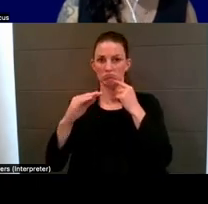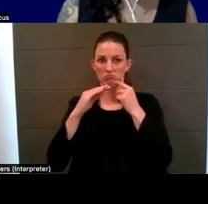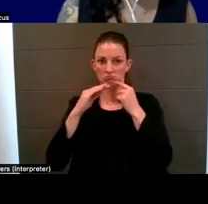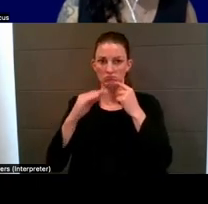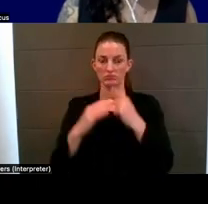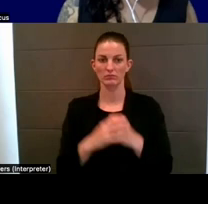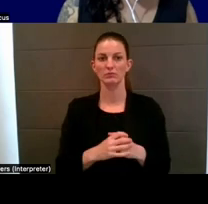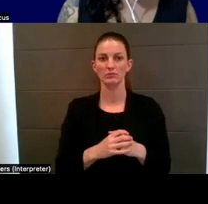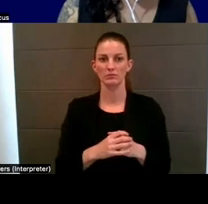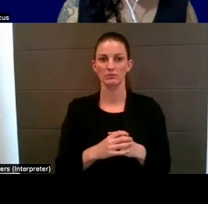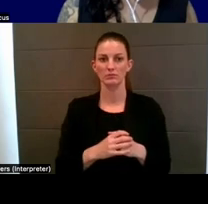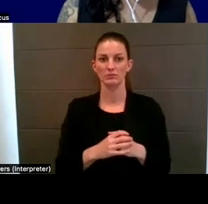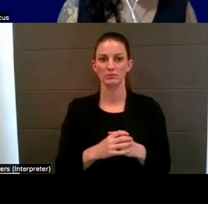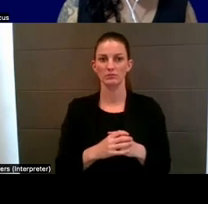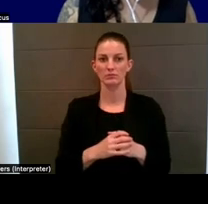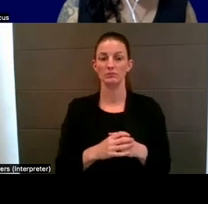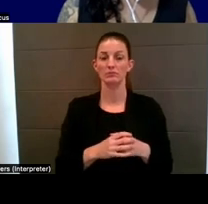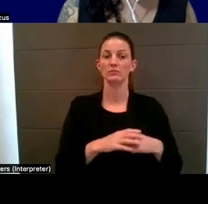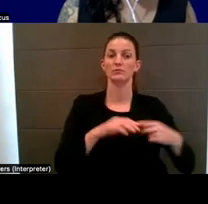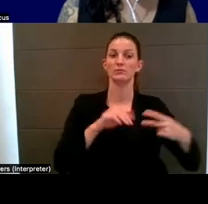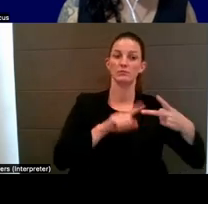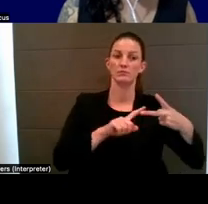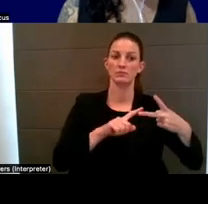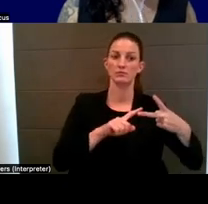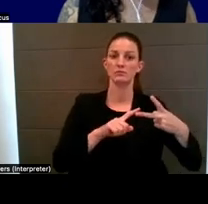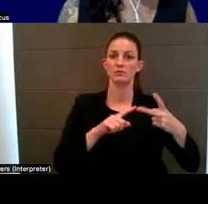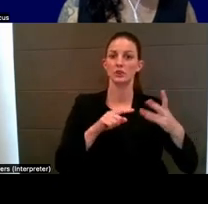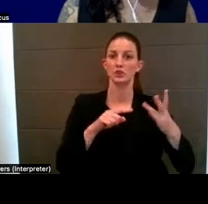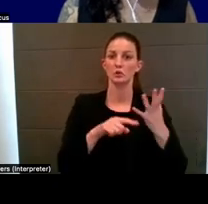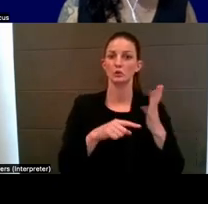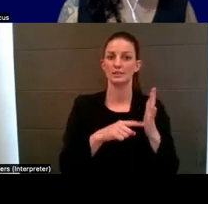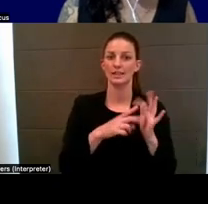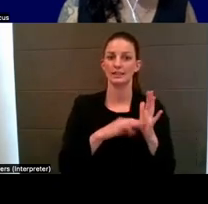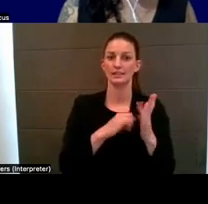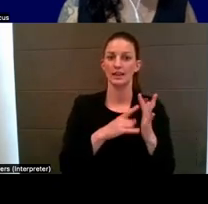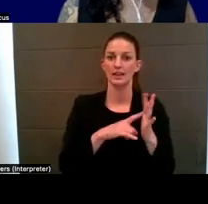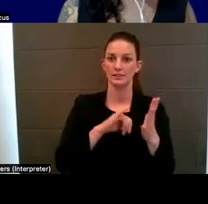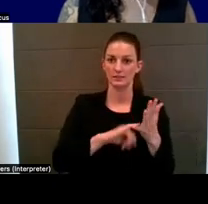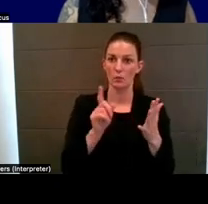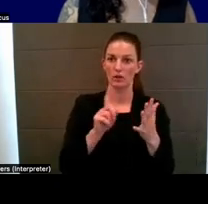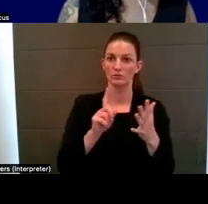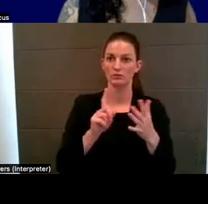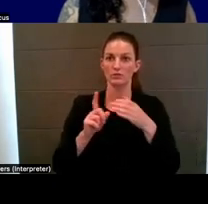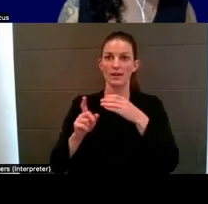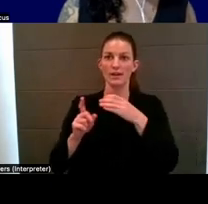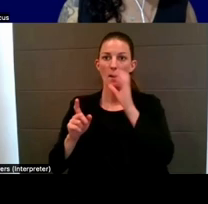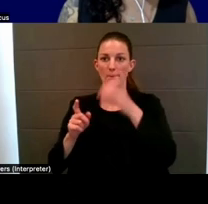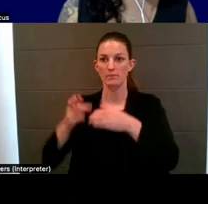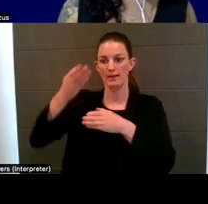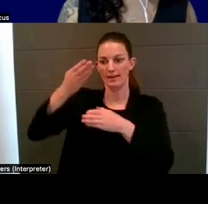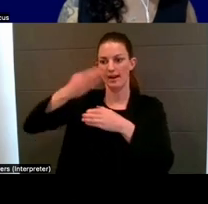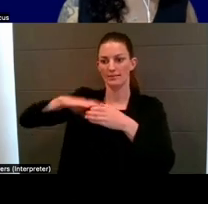Under utensils was listed a cutout cup and a large contrast plastic spoon.